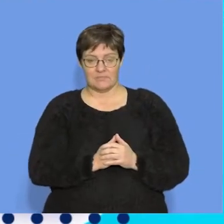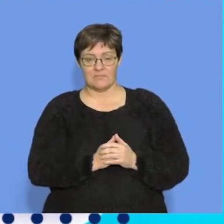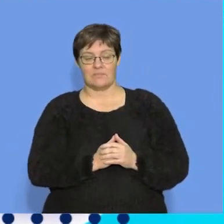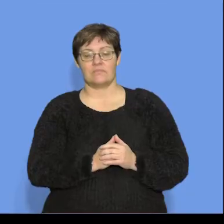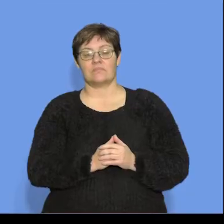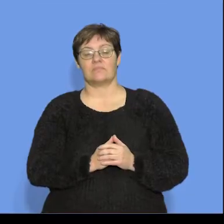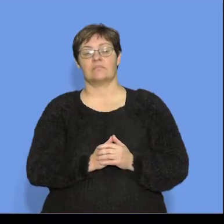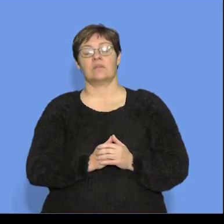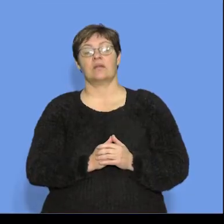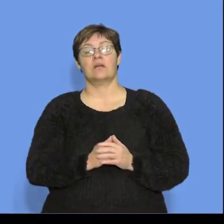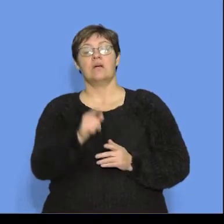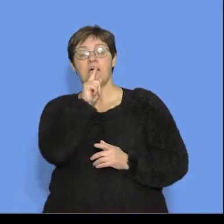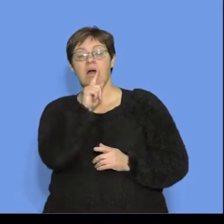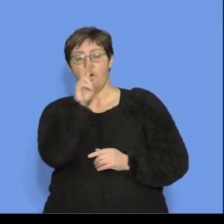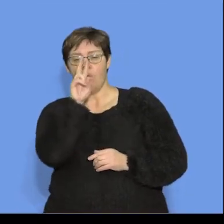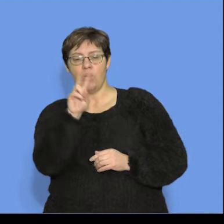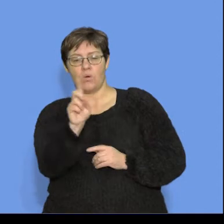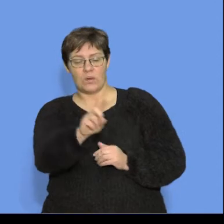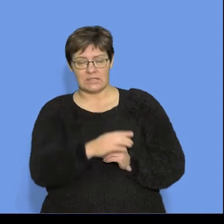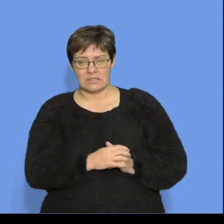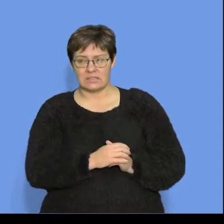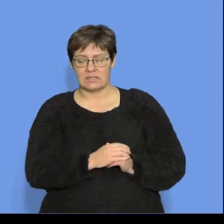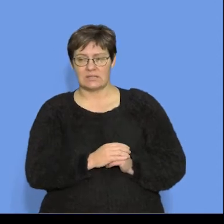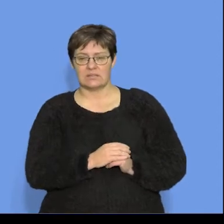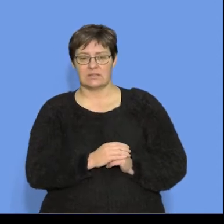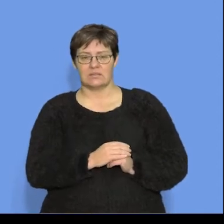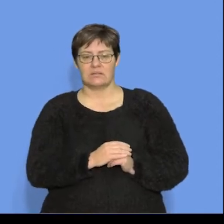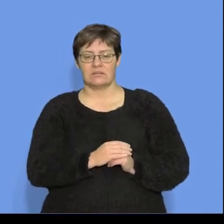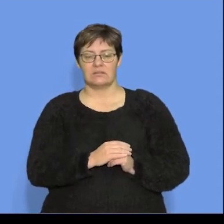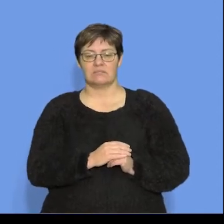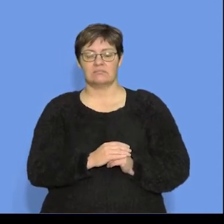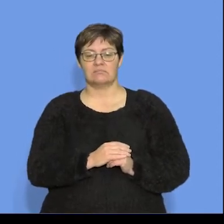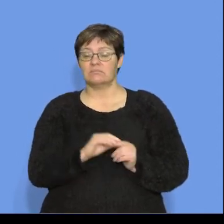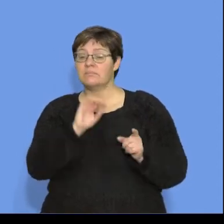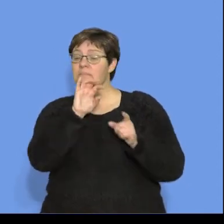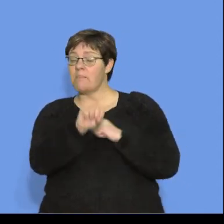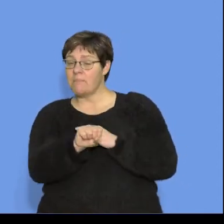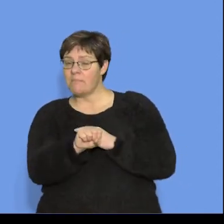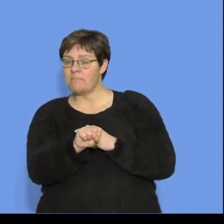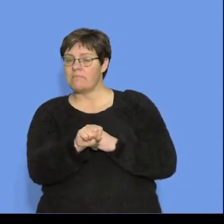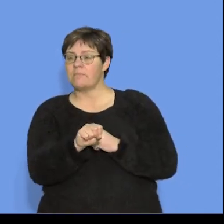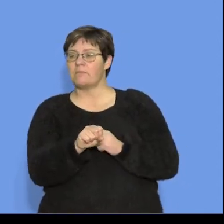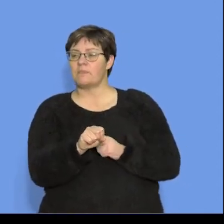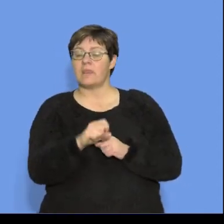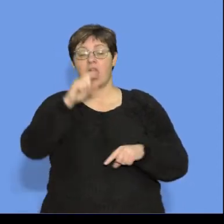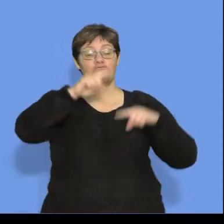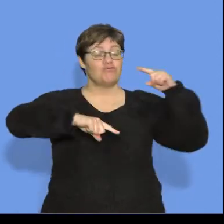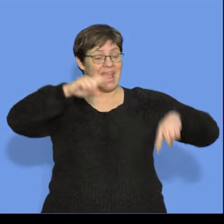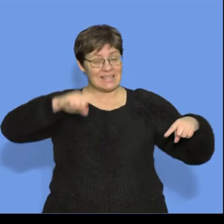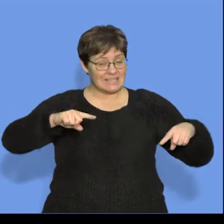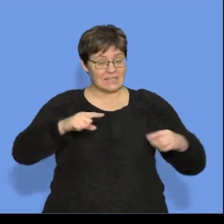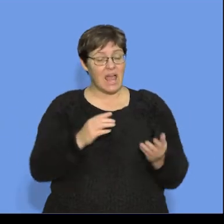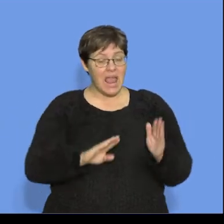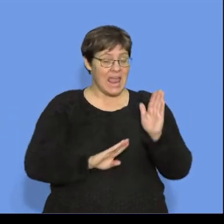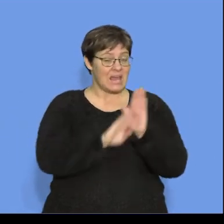the factors that we are going to look at are recognizing that we can increase the rate of